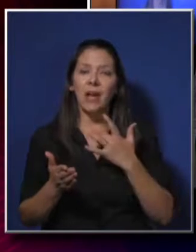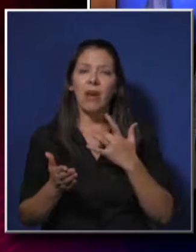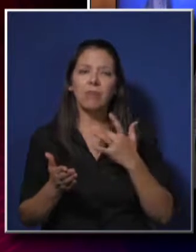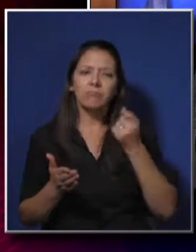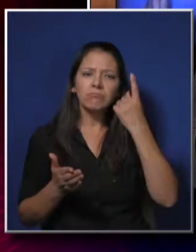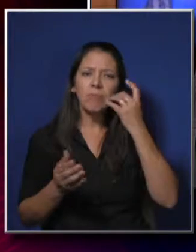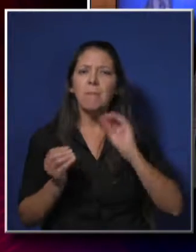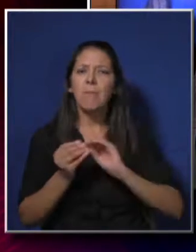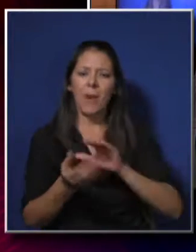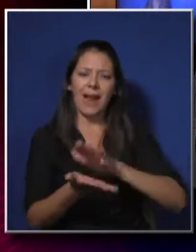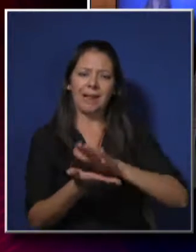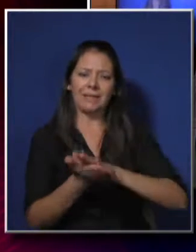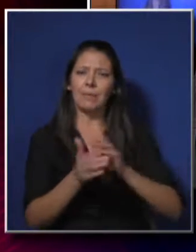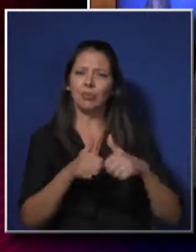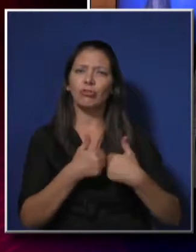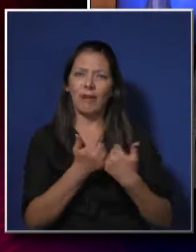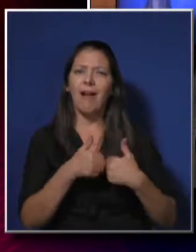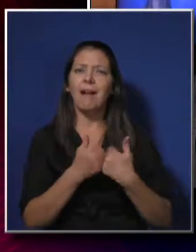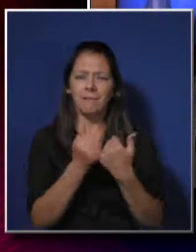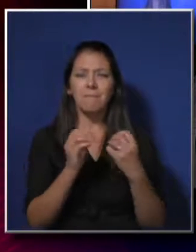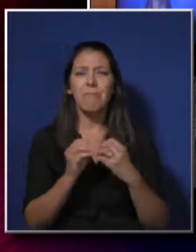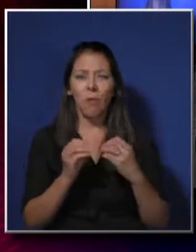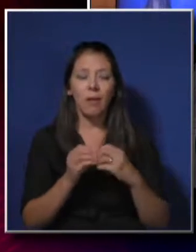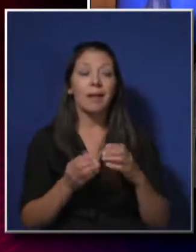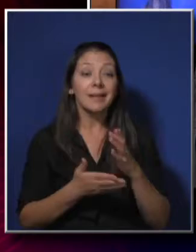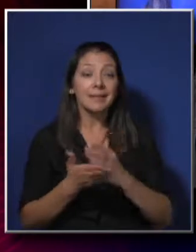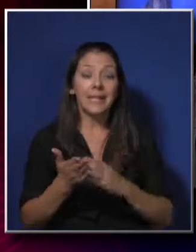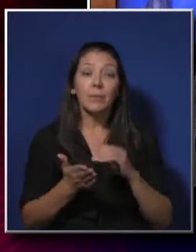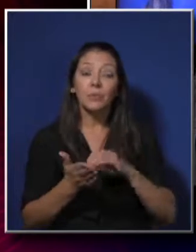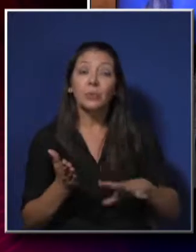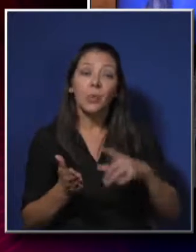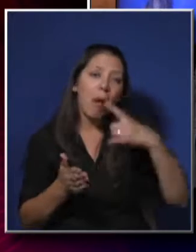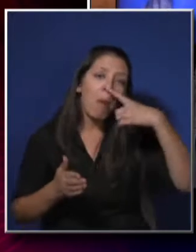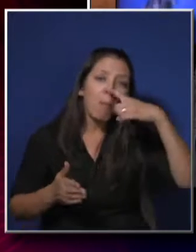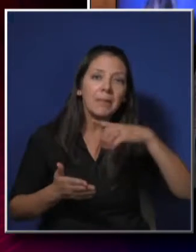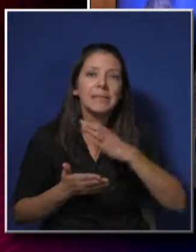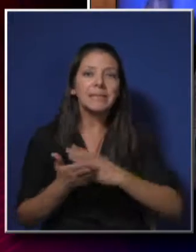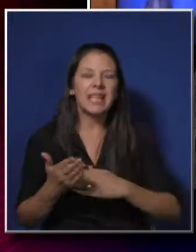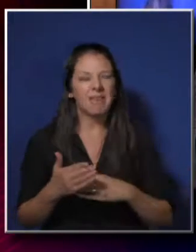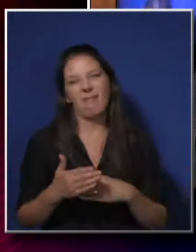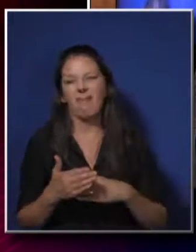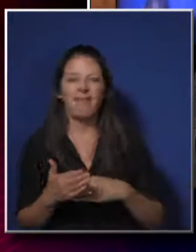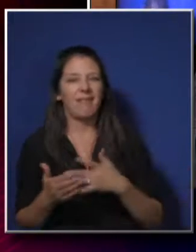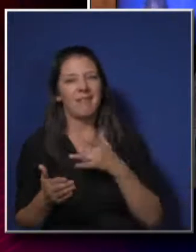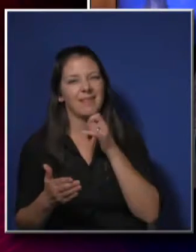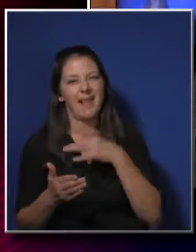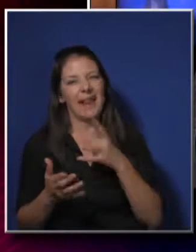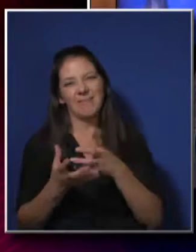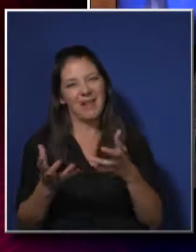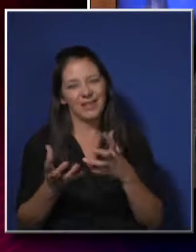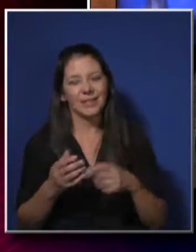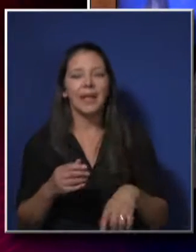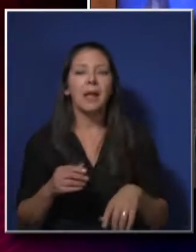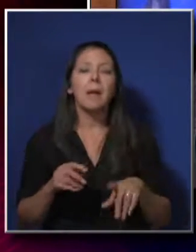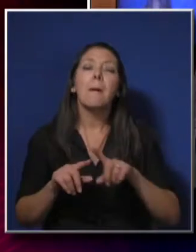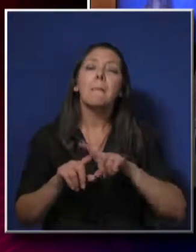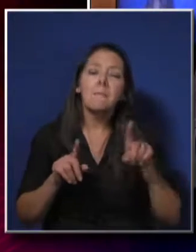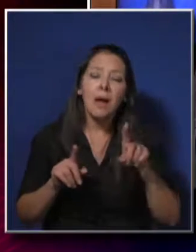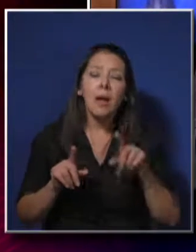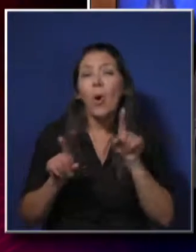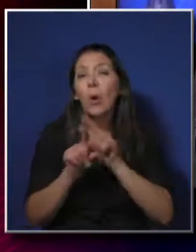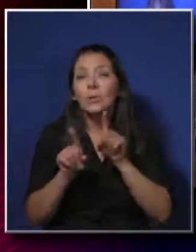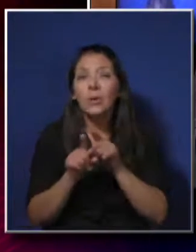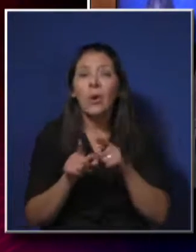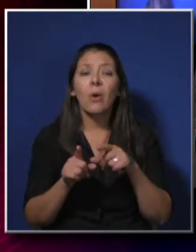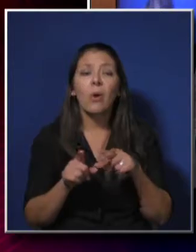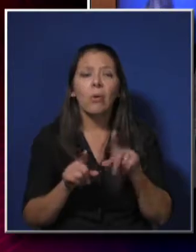challenges, and some like it and some not as much. But some of the offshoots of that were, care